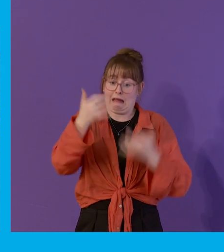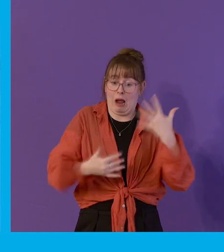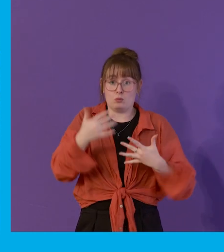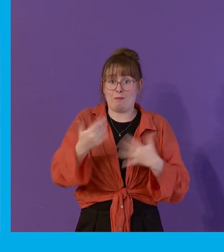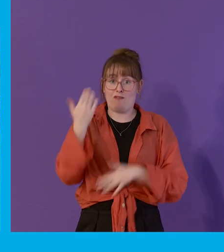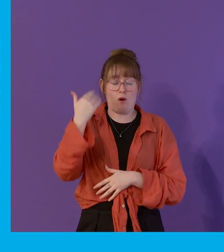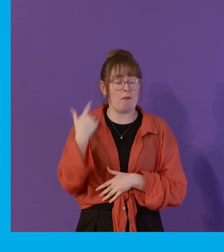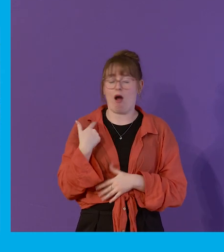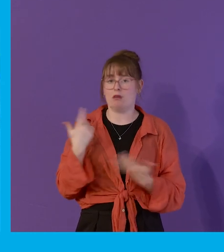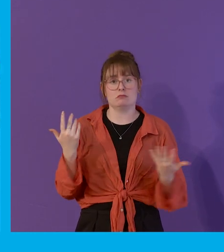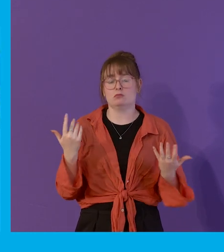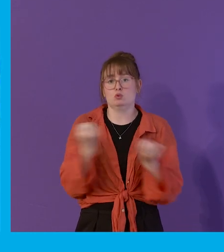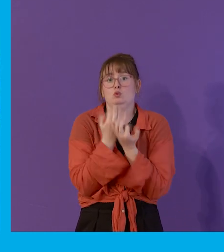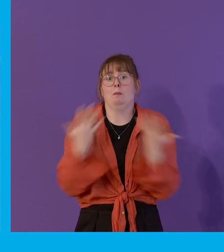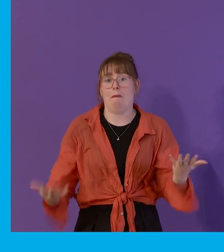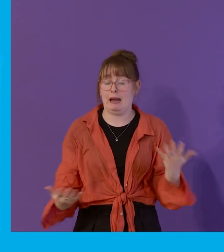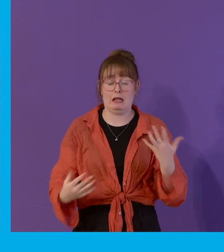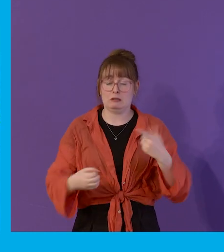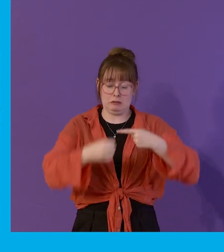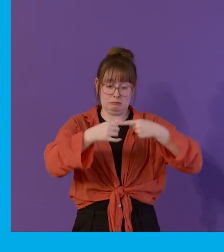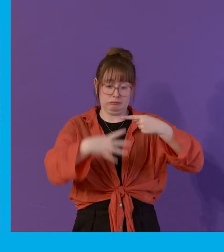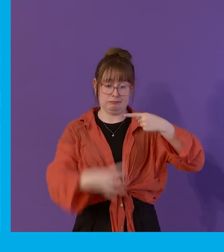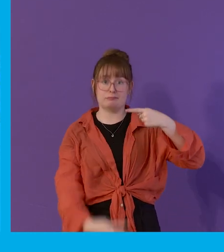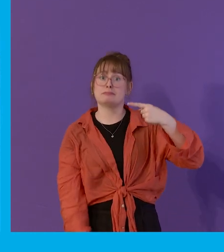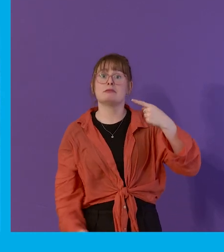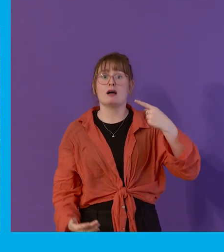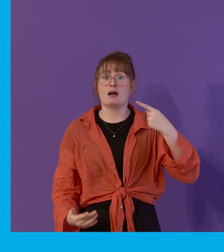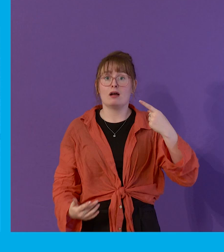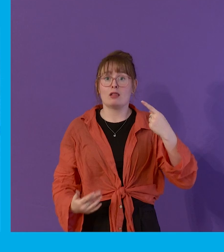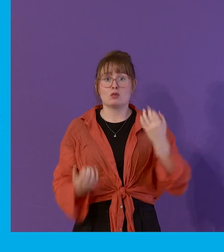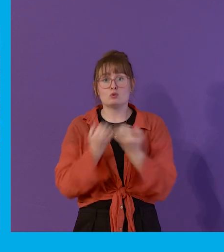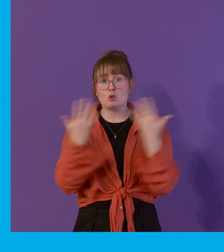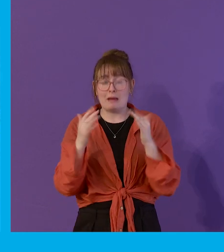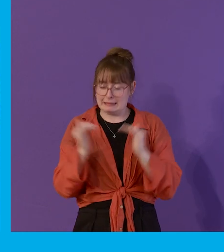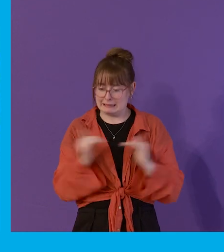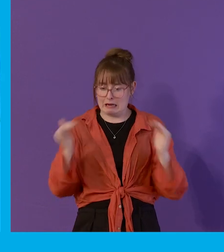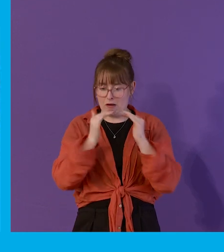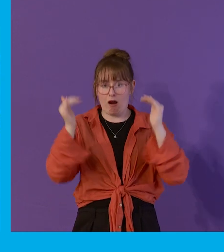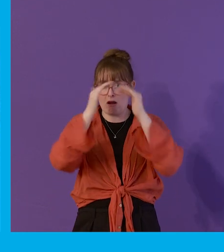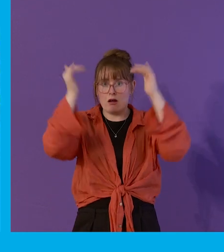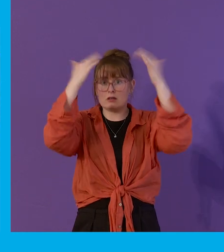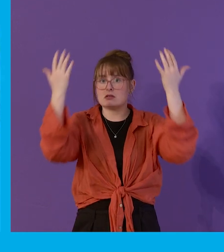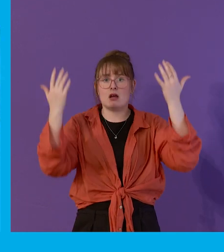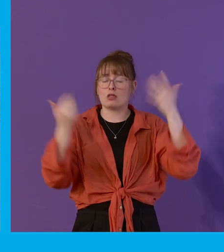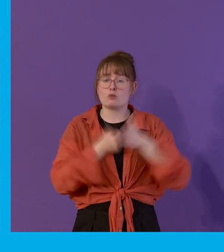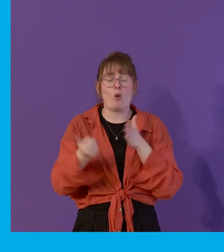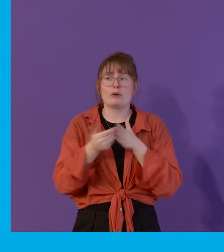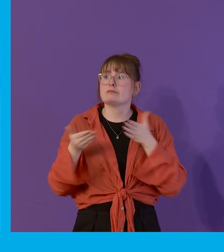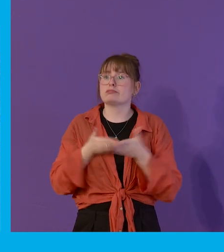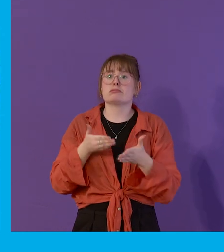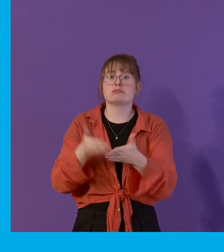lost the will to live quite quickly. It just goes on and on and on and on. There are so many tiers of bureaucracy that get in the way, because all those tiers of